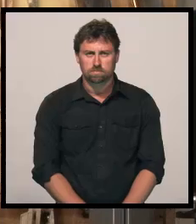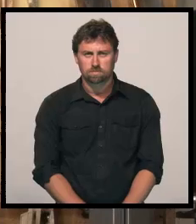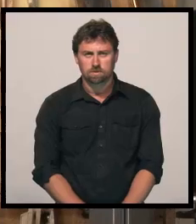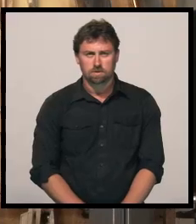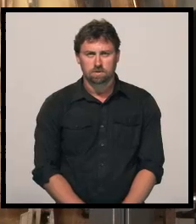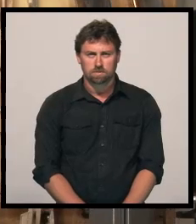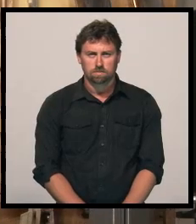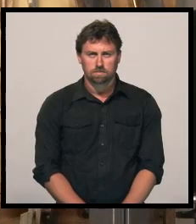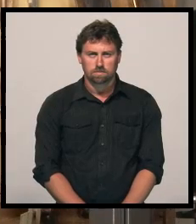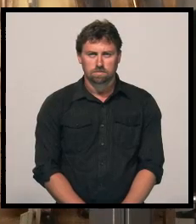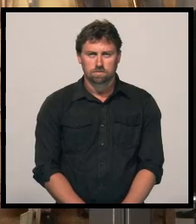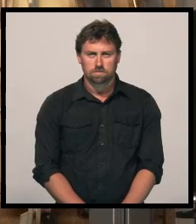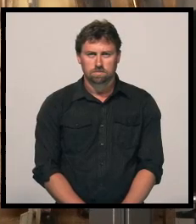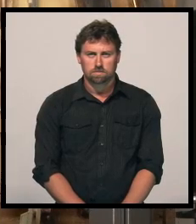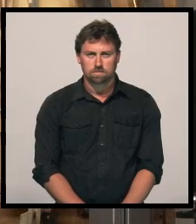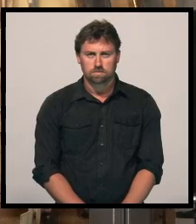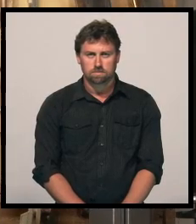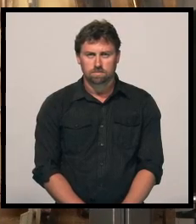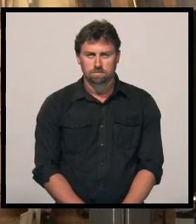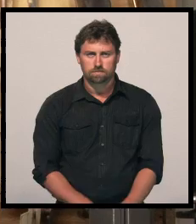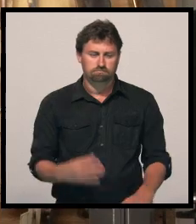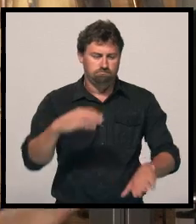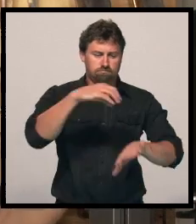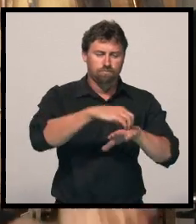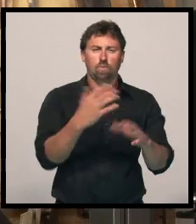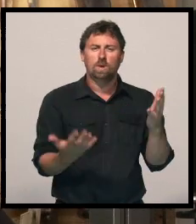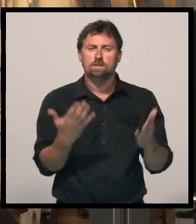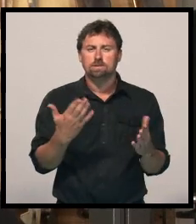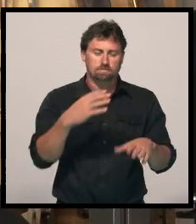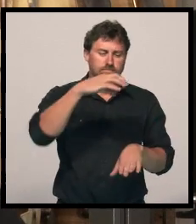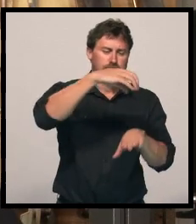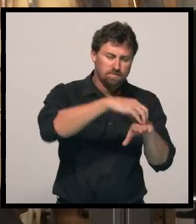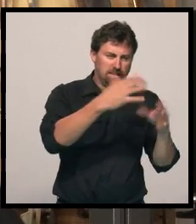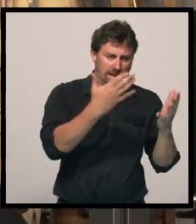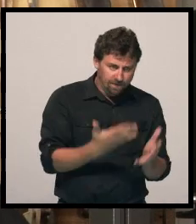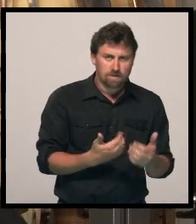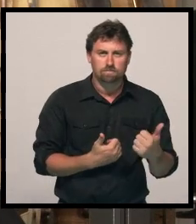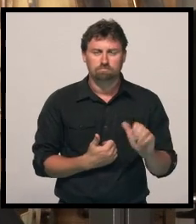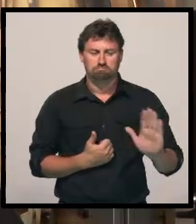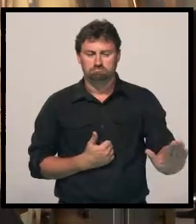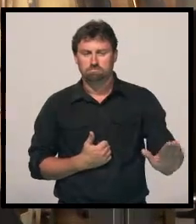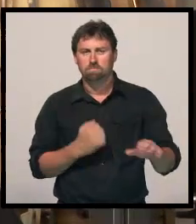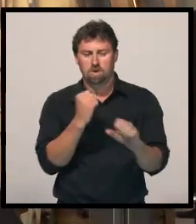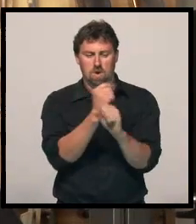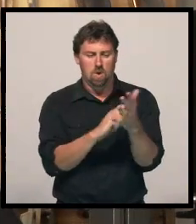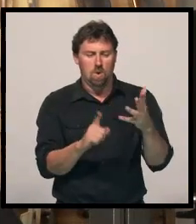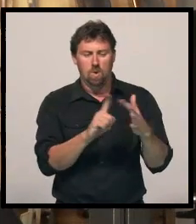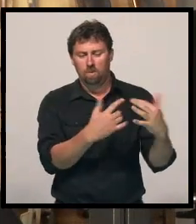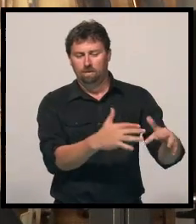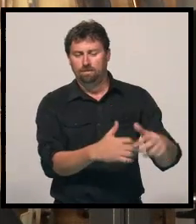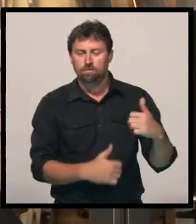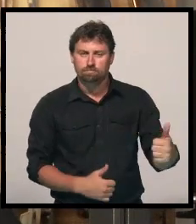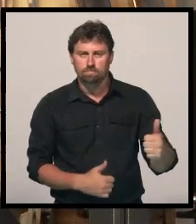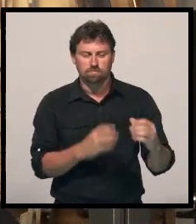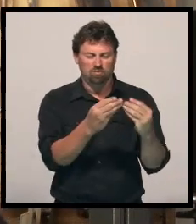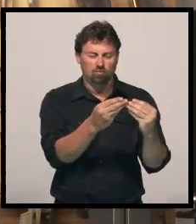matter. Grab your heavy weight, place it on there, and then give that whatever the drying time the glue